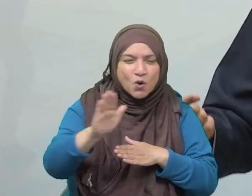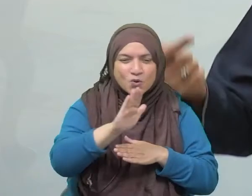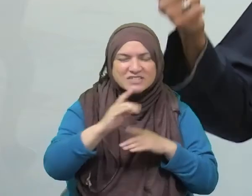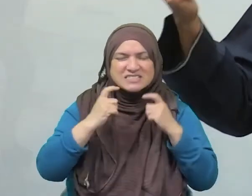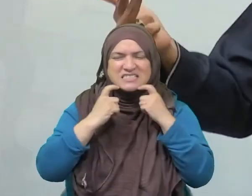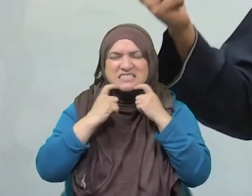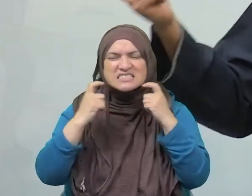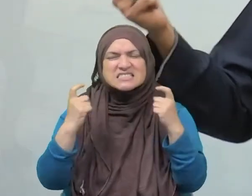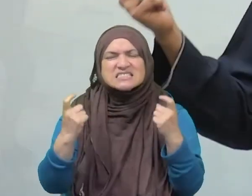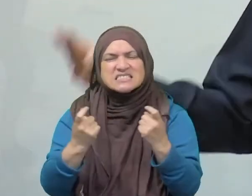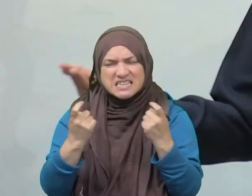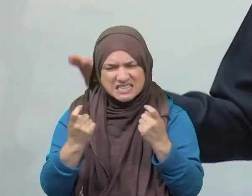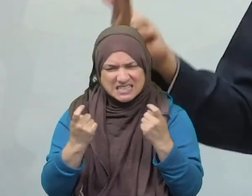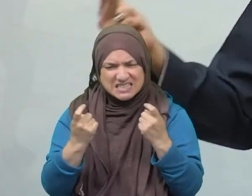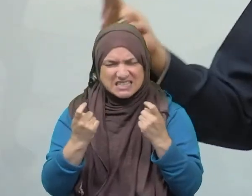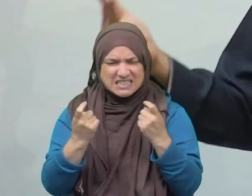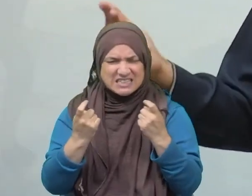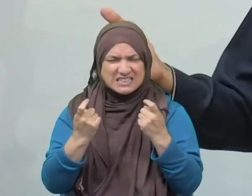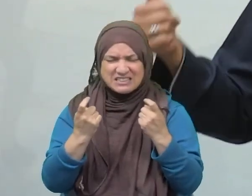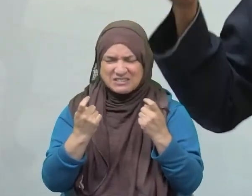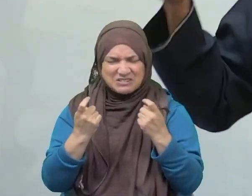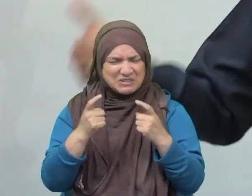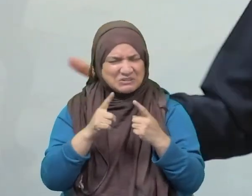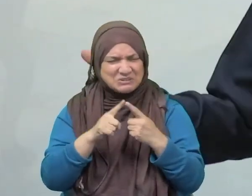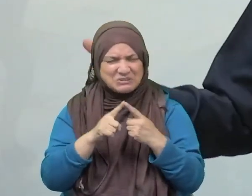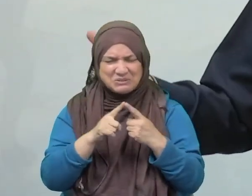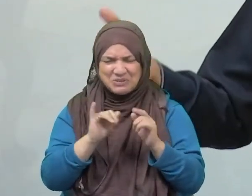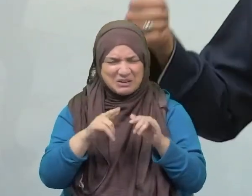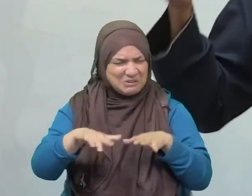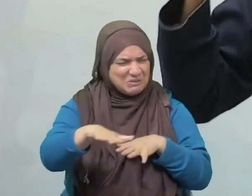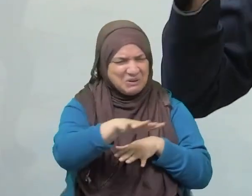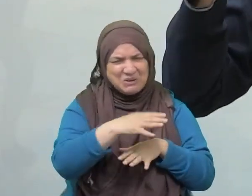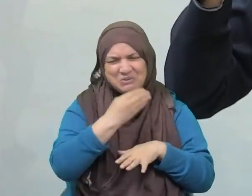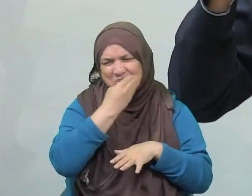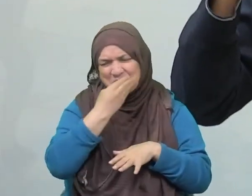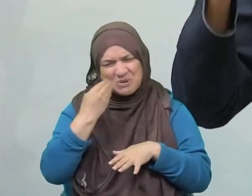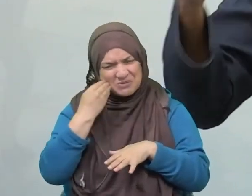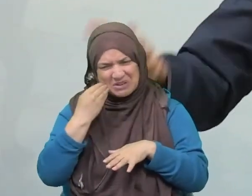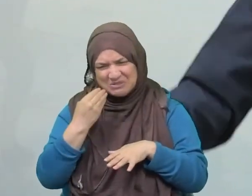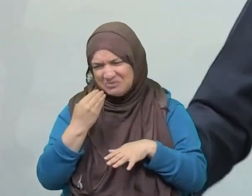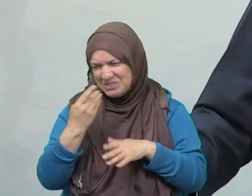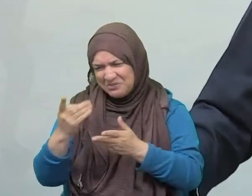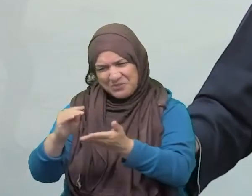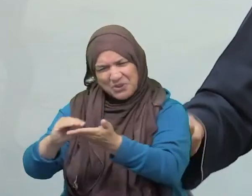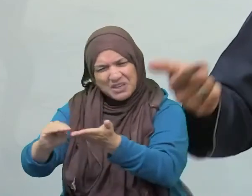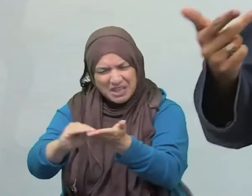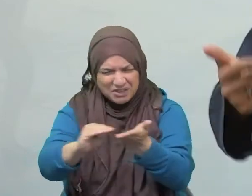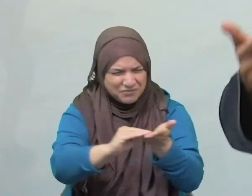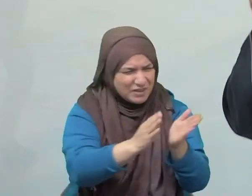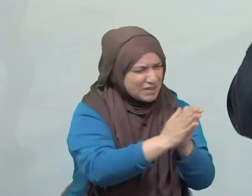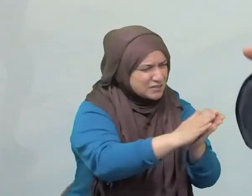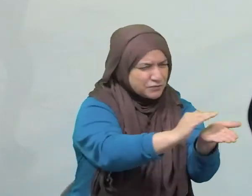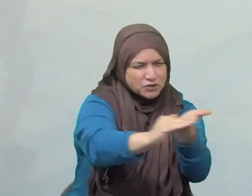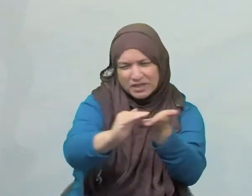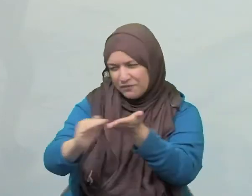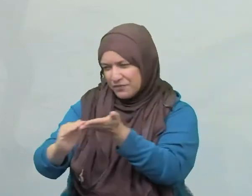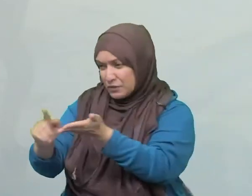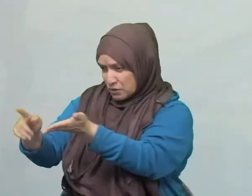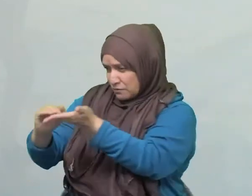ramadan hadith whoever fast ramadan whoever prays in the knights of ramadan whoever